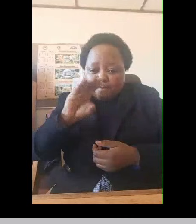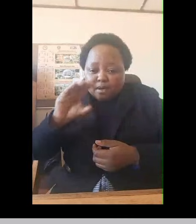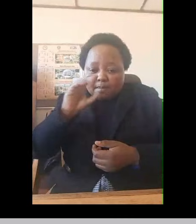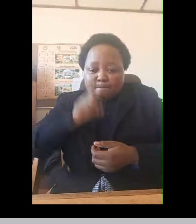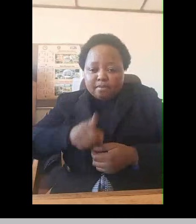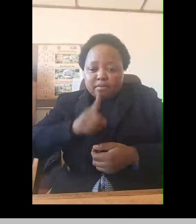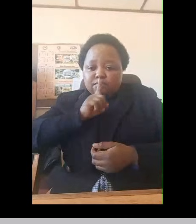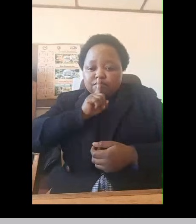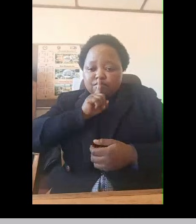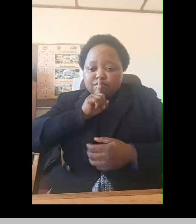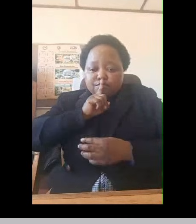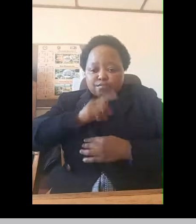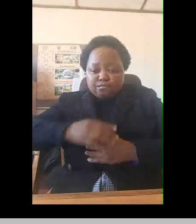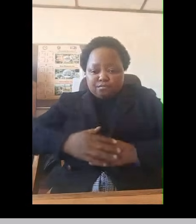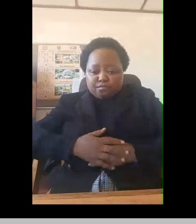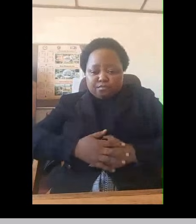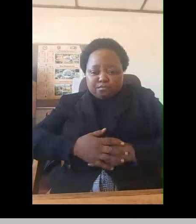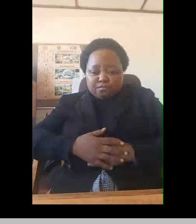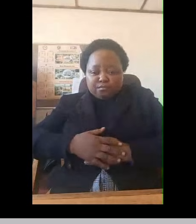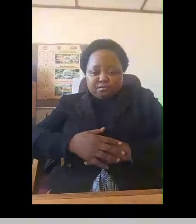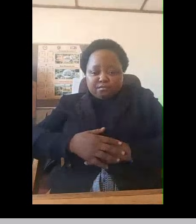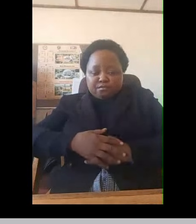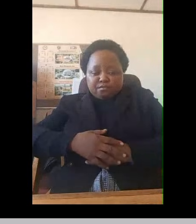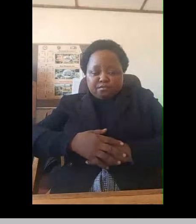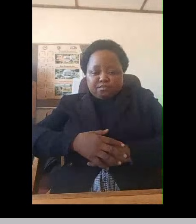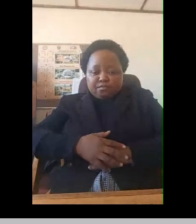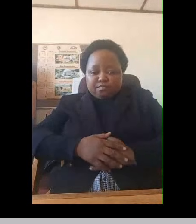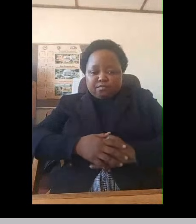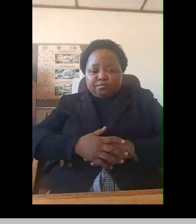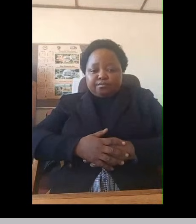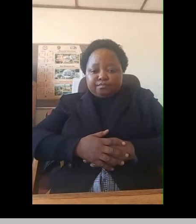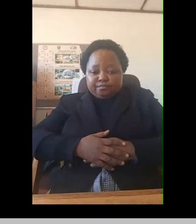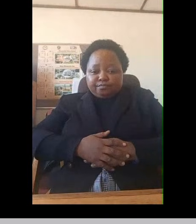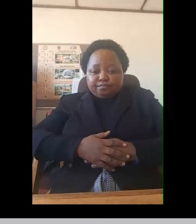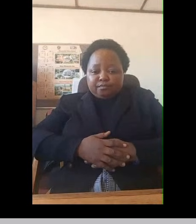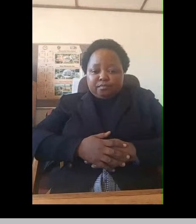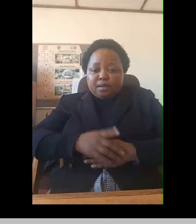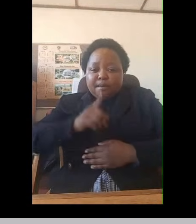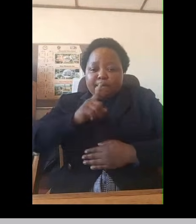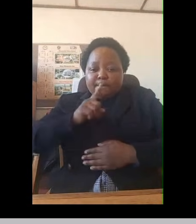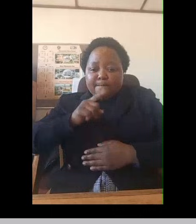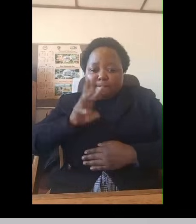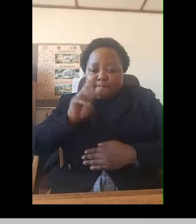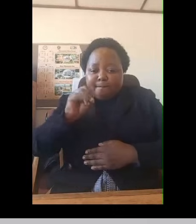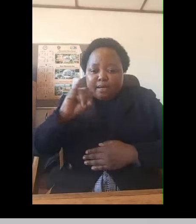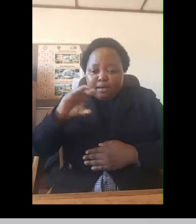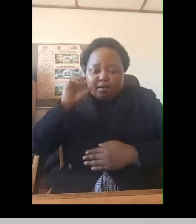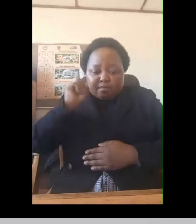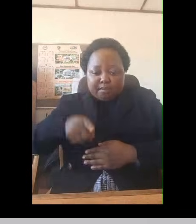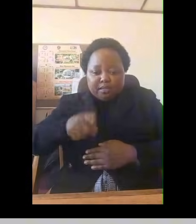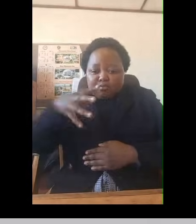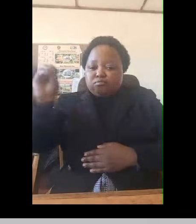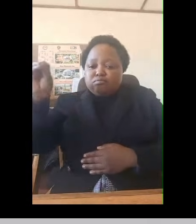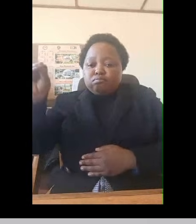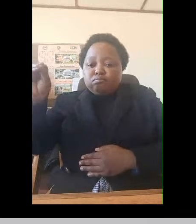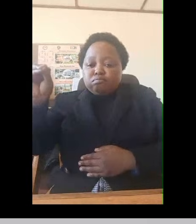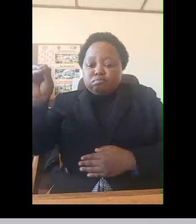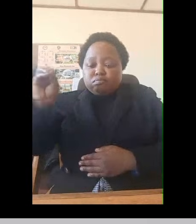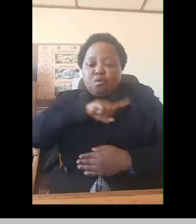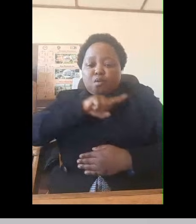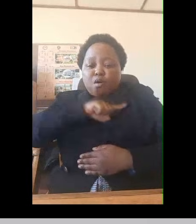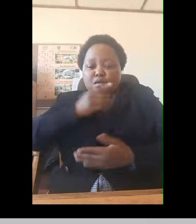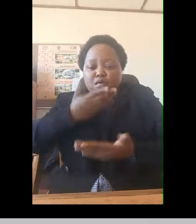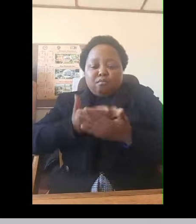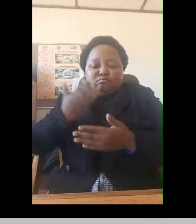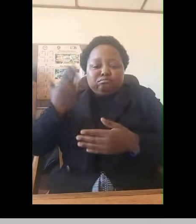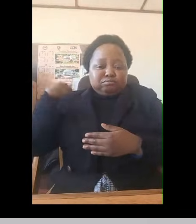Colleagues, please keep your mics off so that it doesn't disrupt the flow of our session. Thank